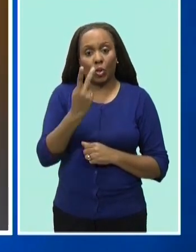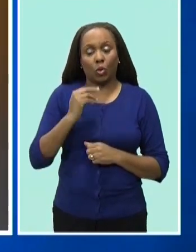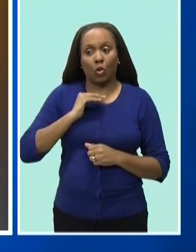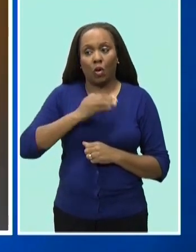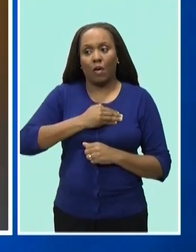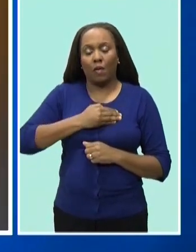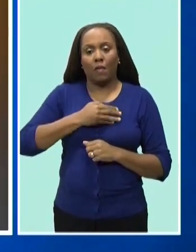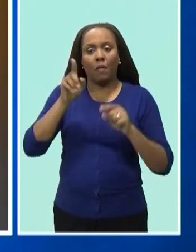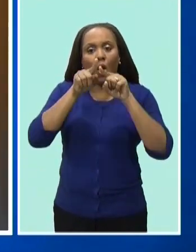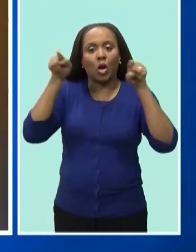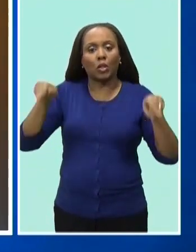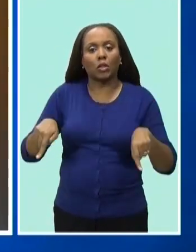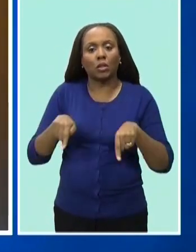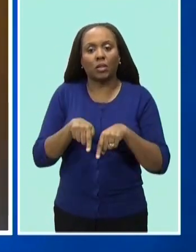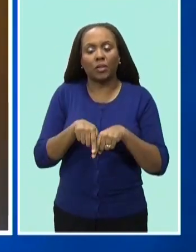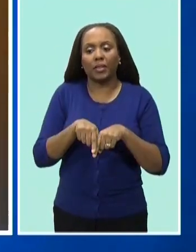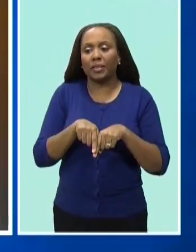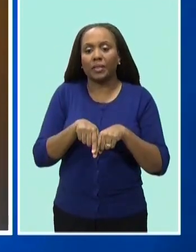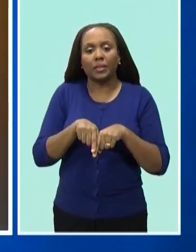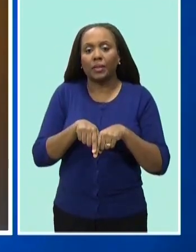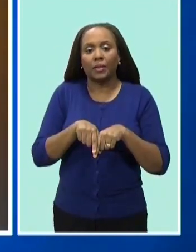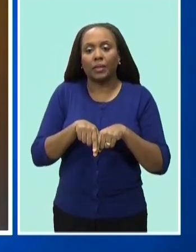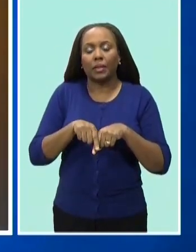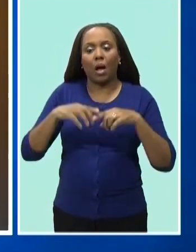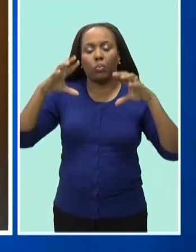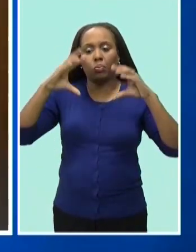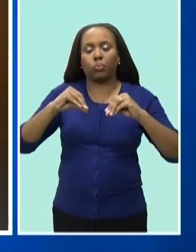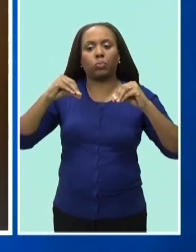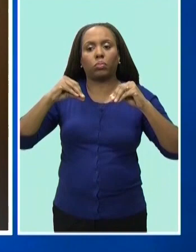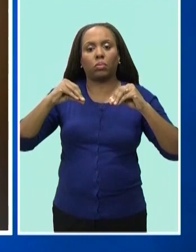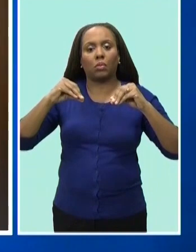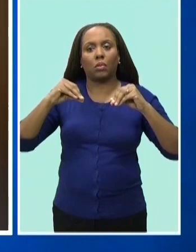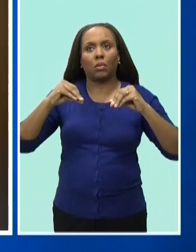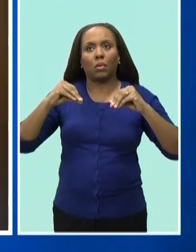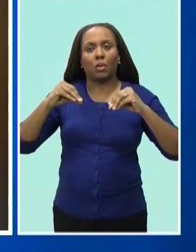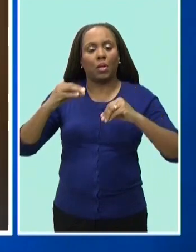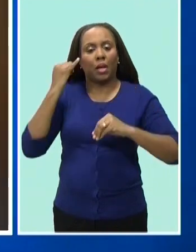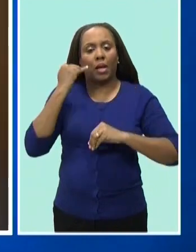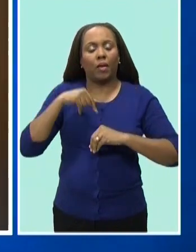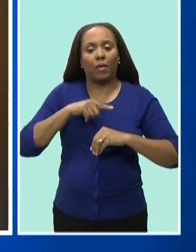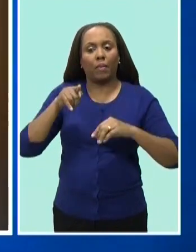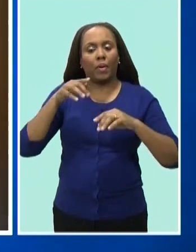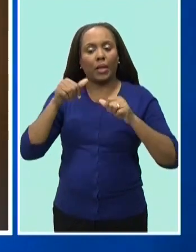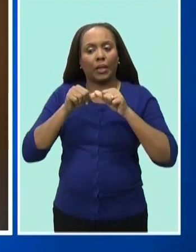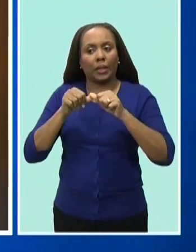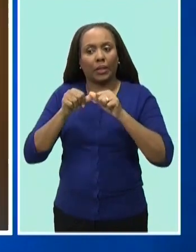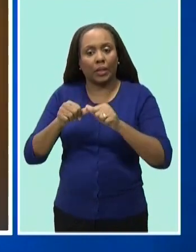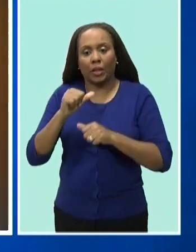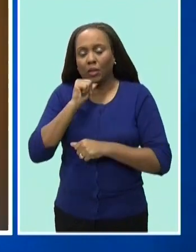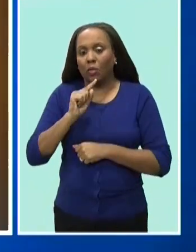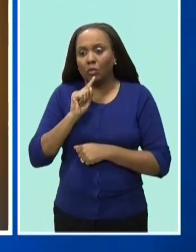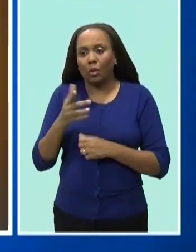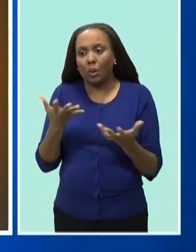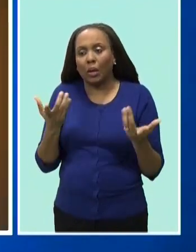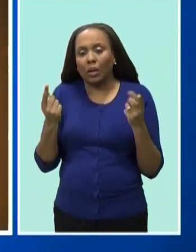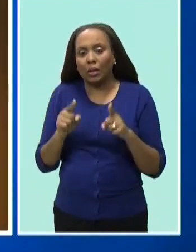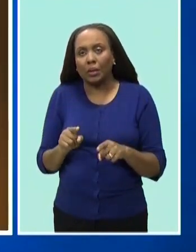Now, if we kept flying, we'd lose them all eventually because there's not enough cooling. There's tremendous heat behind